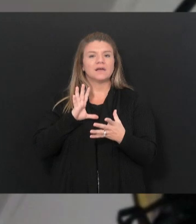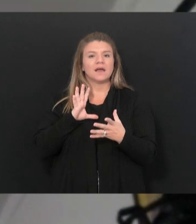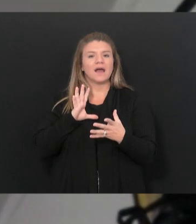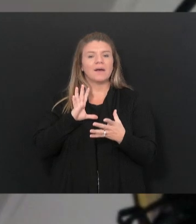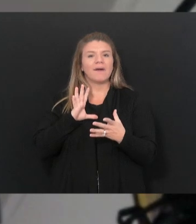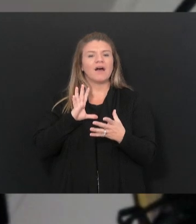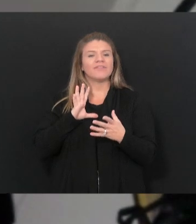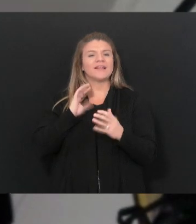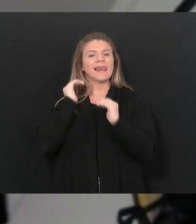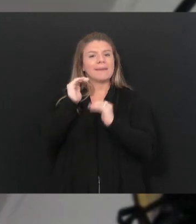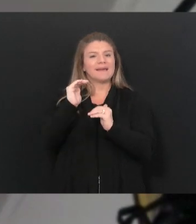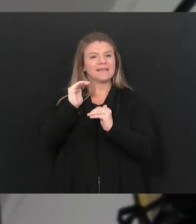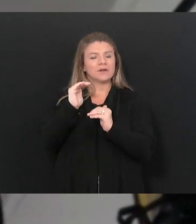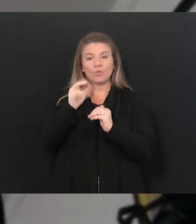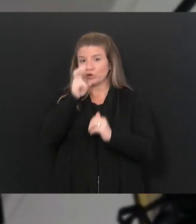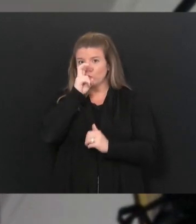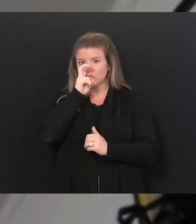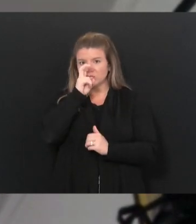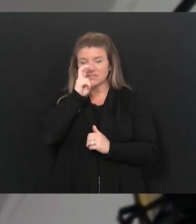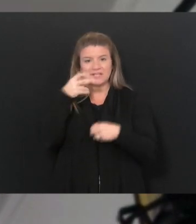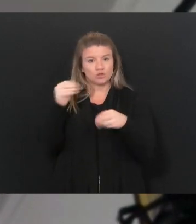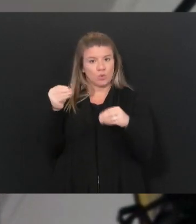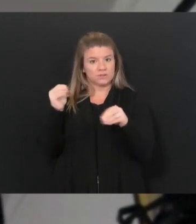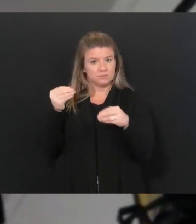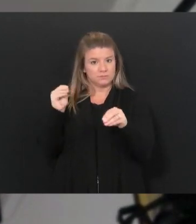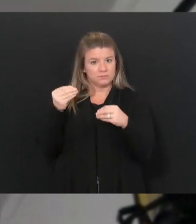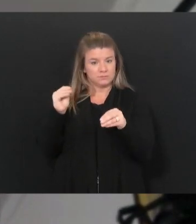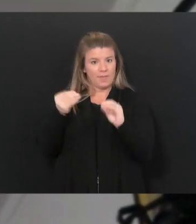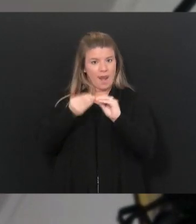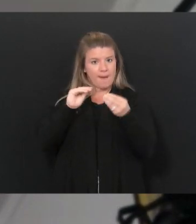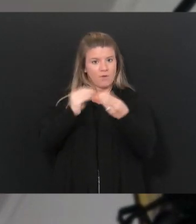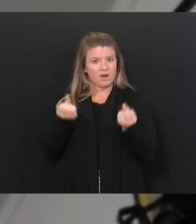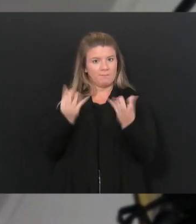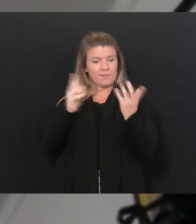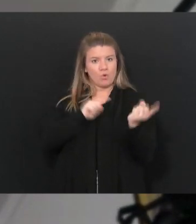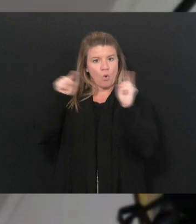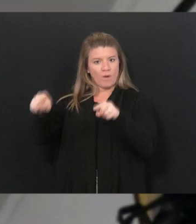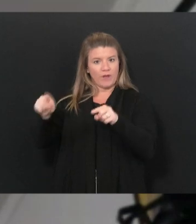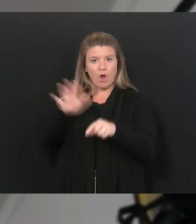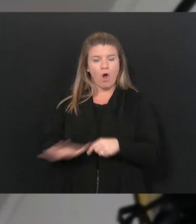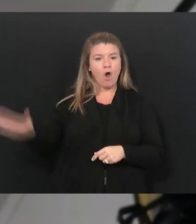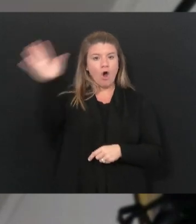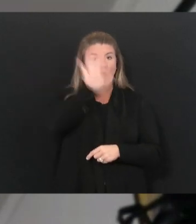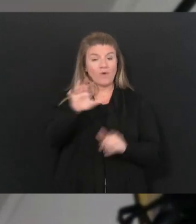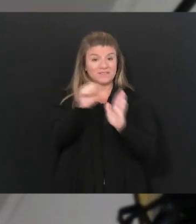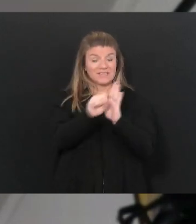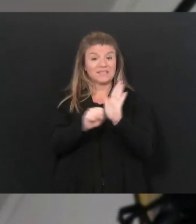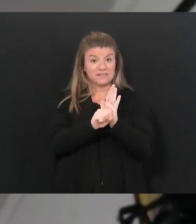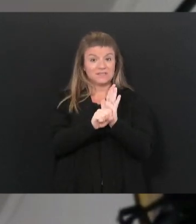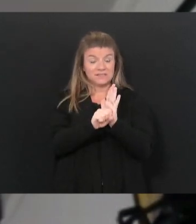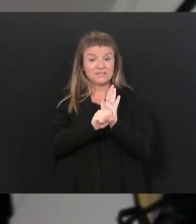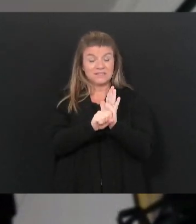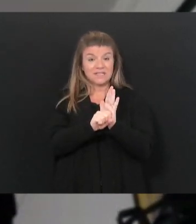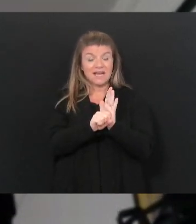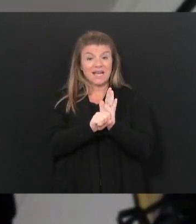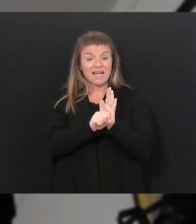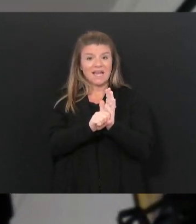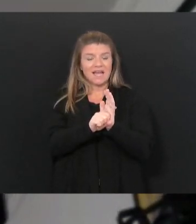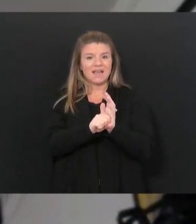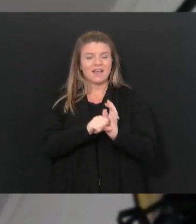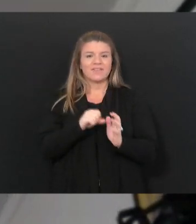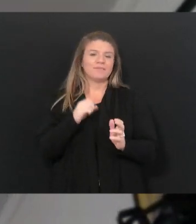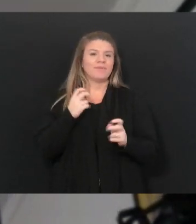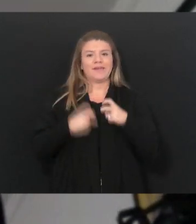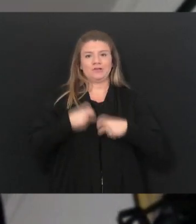occupancy restrictions in stores across the state. I know the issue that seems to be a hang